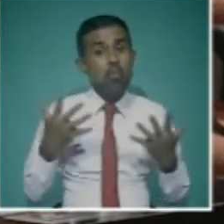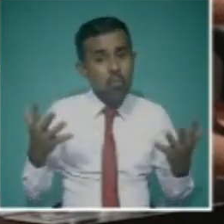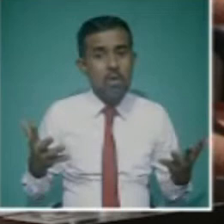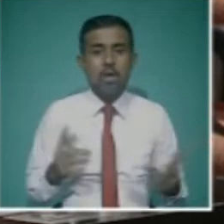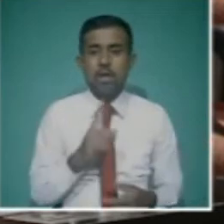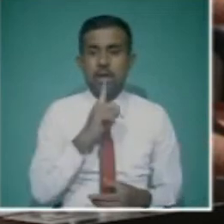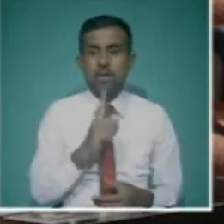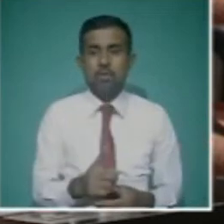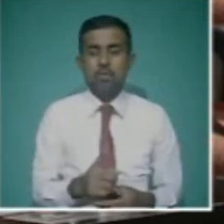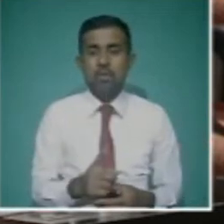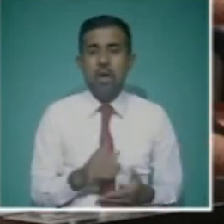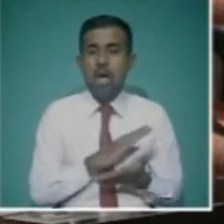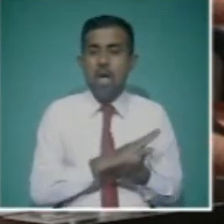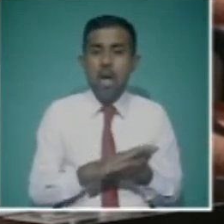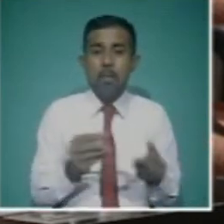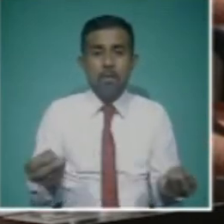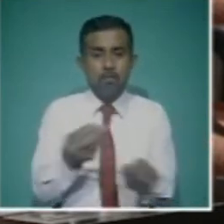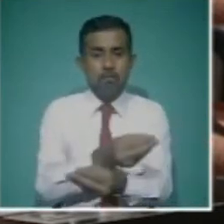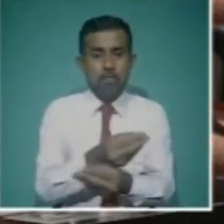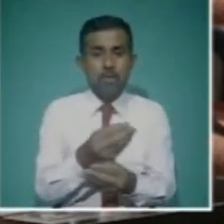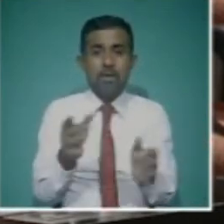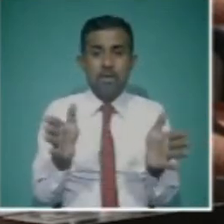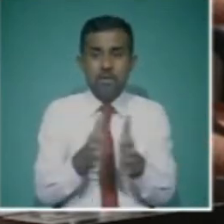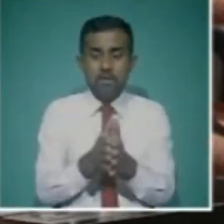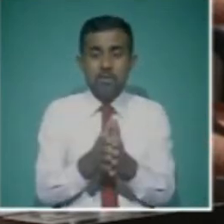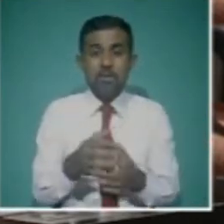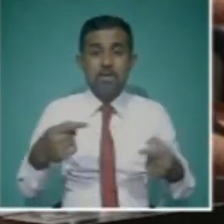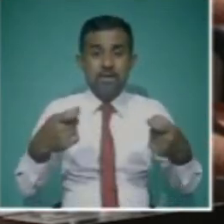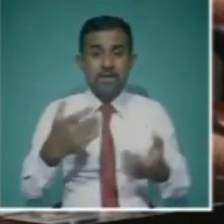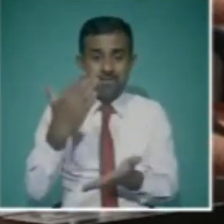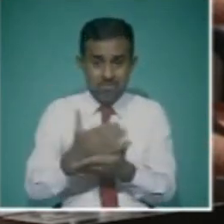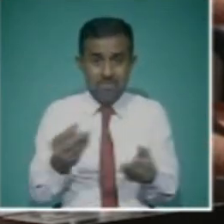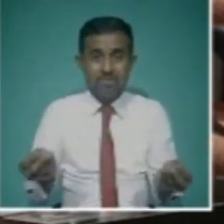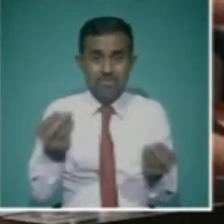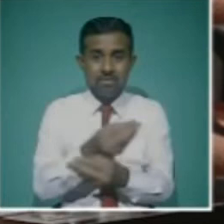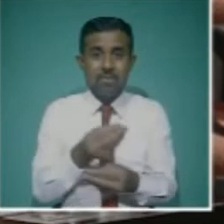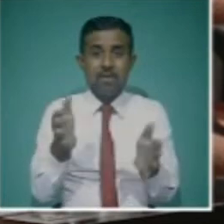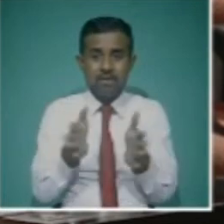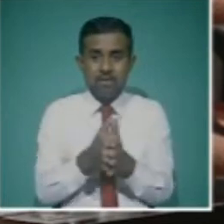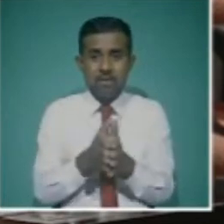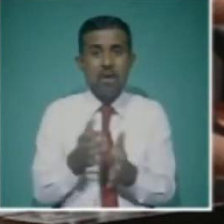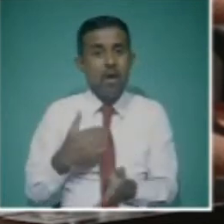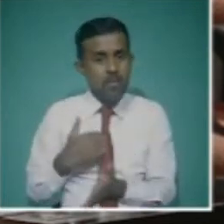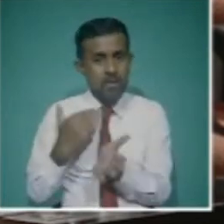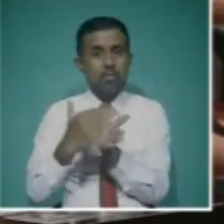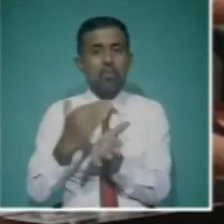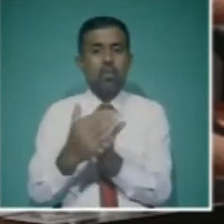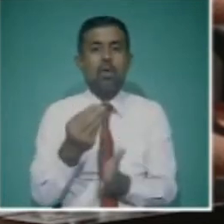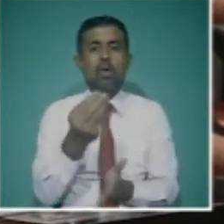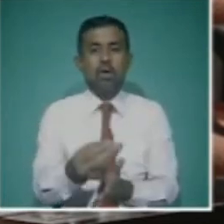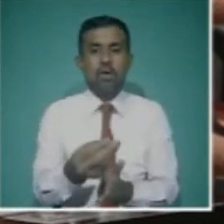LTT, which at that time we supported. We went out of our way to protect